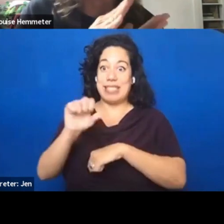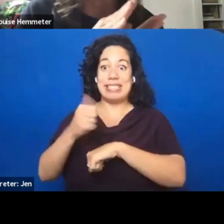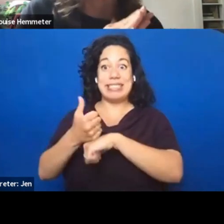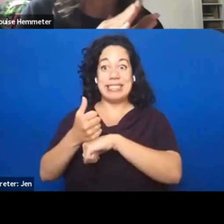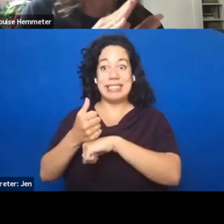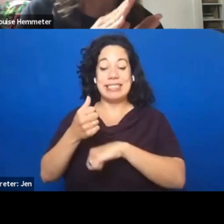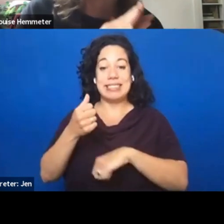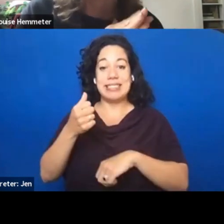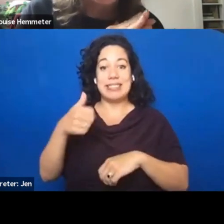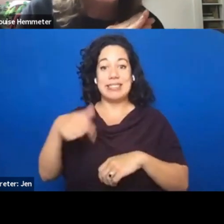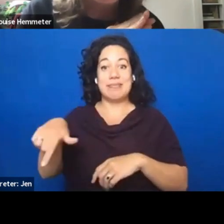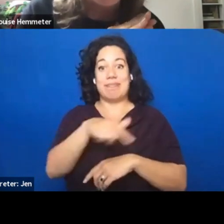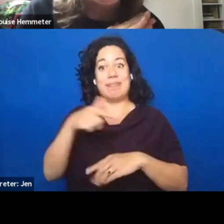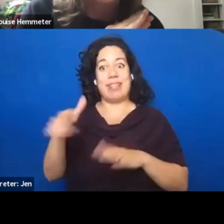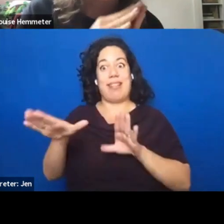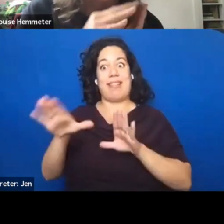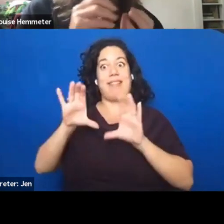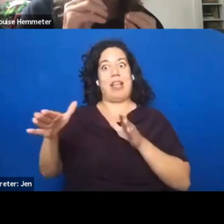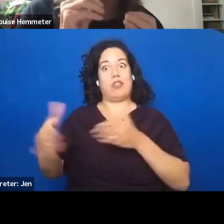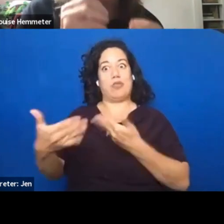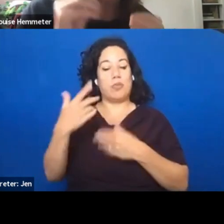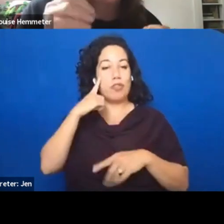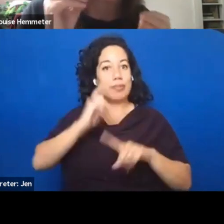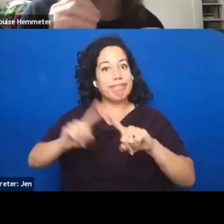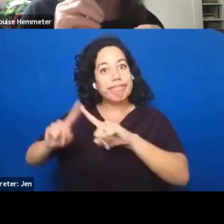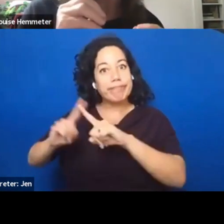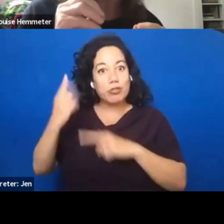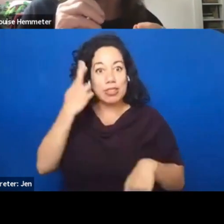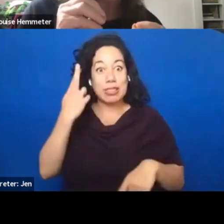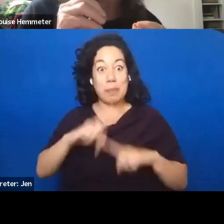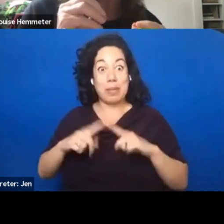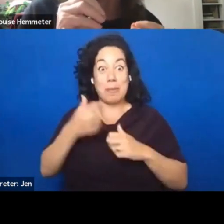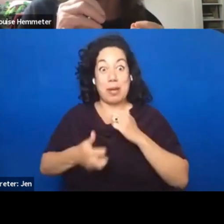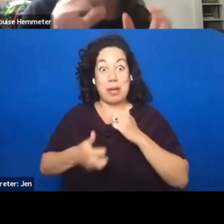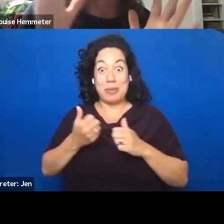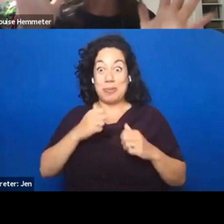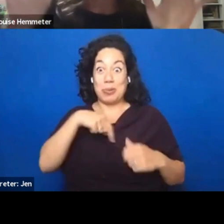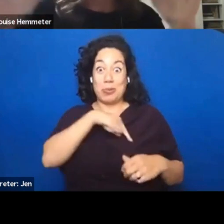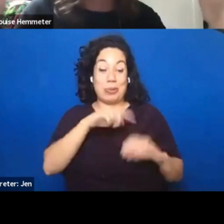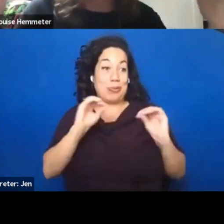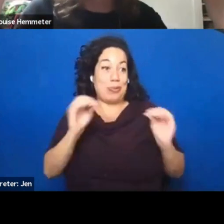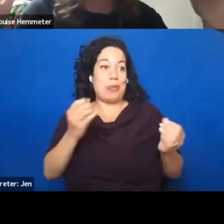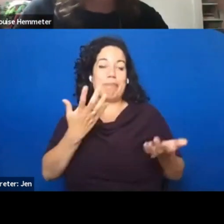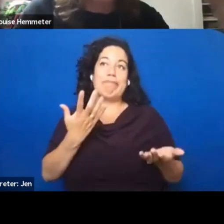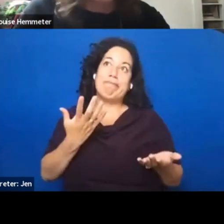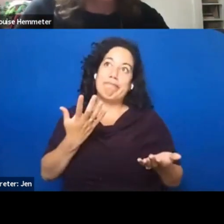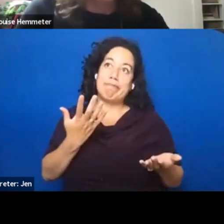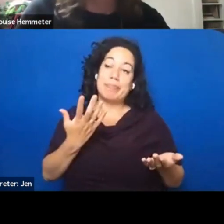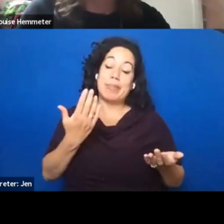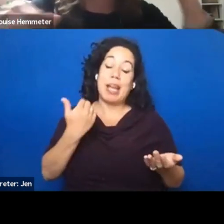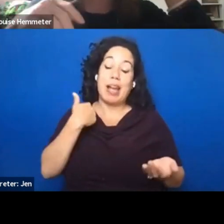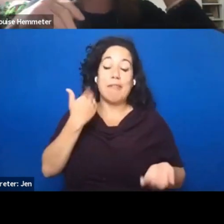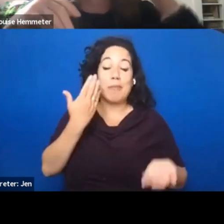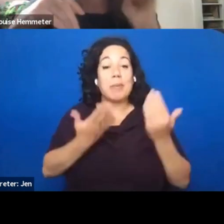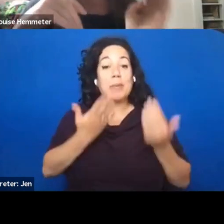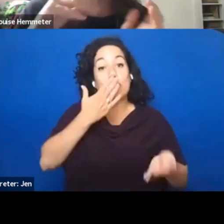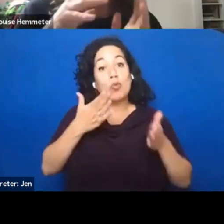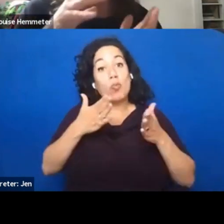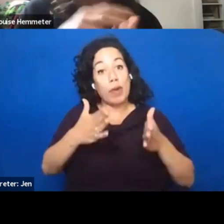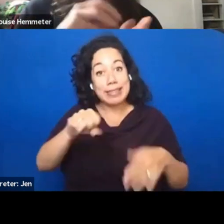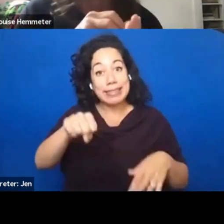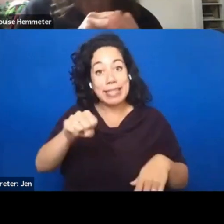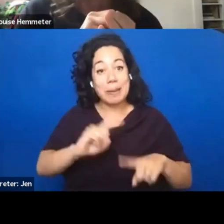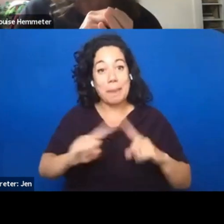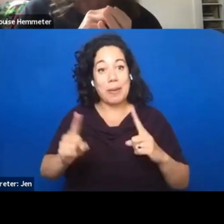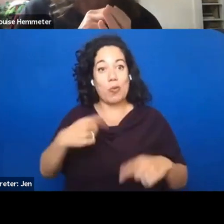reasons. But the problem is that we don't have any good ways. Well, there are probably good ways, but